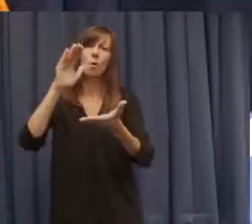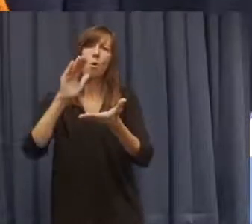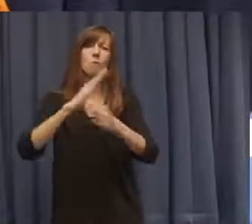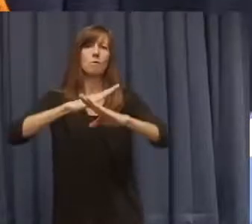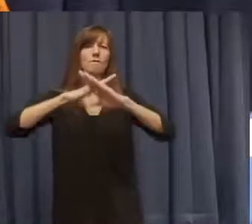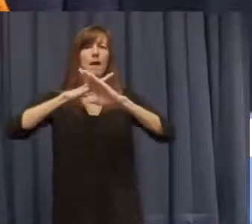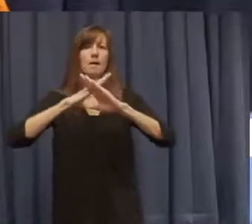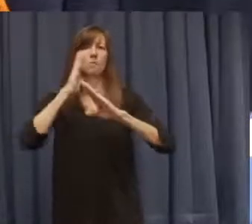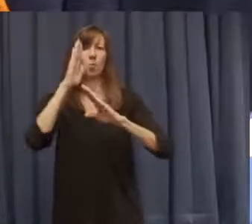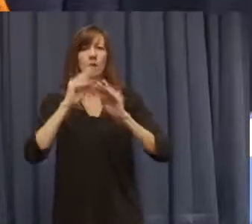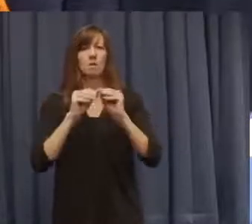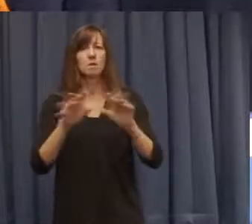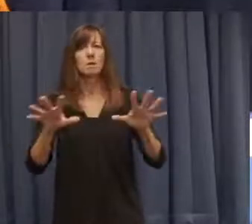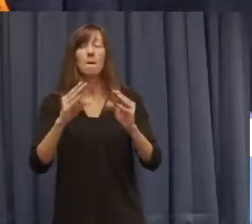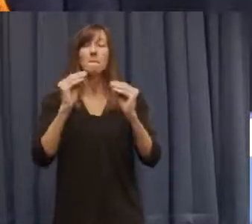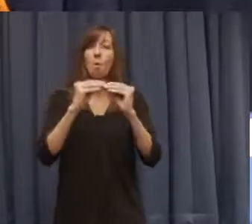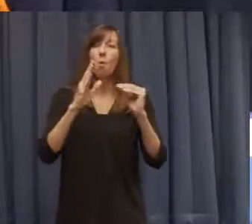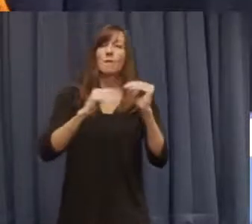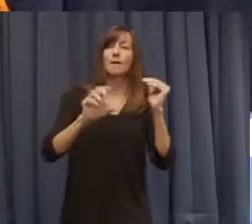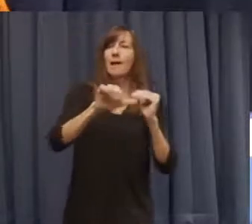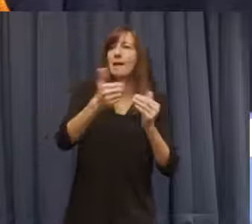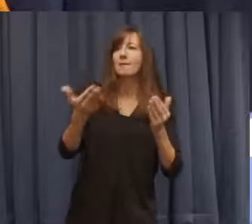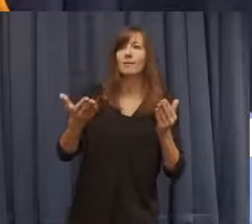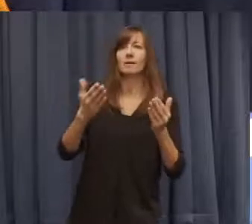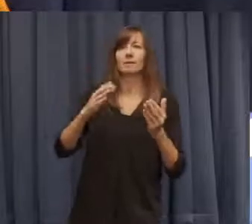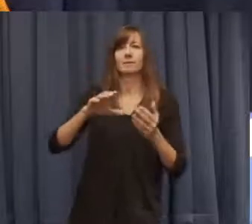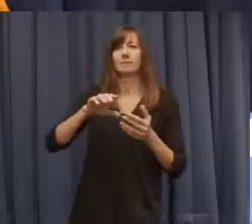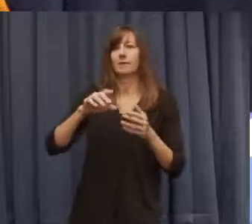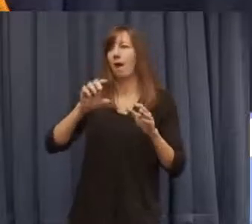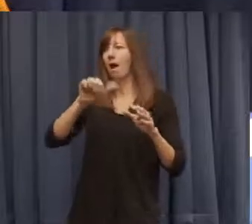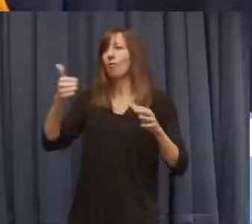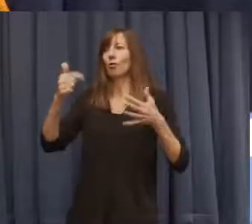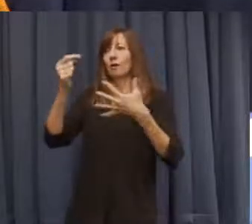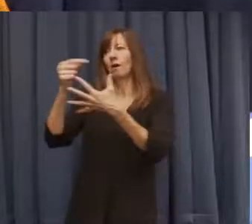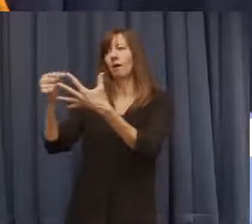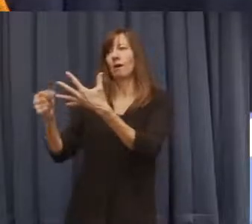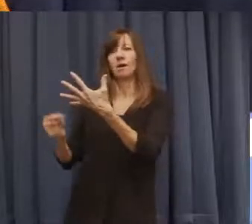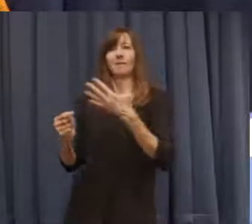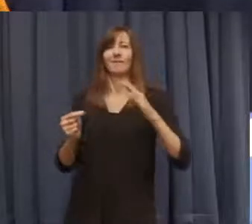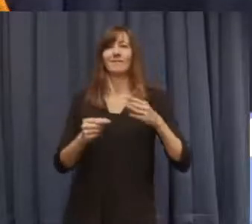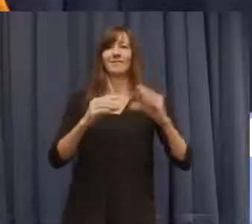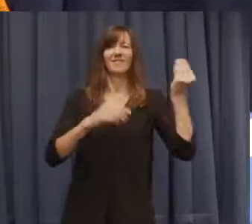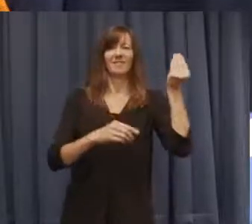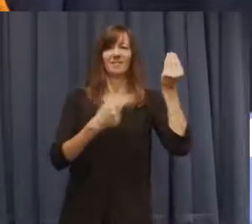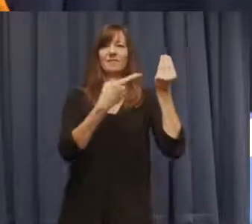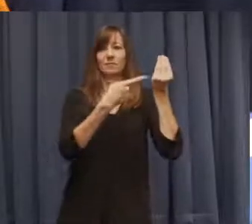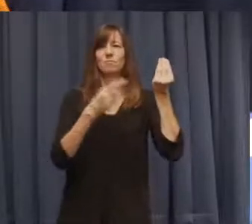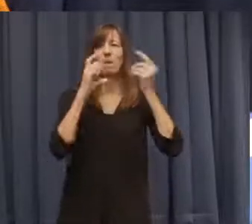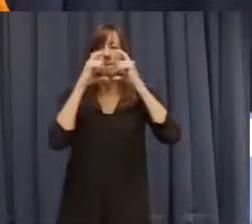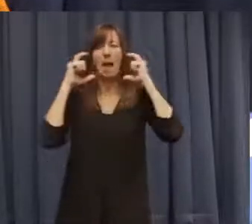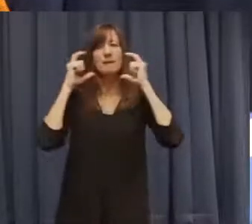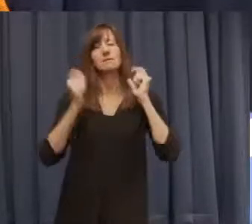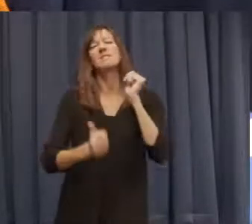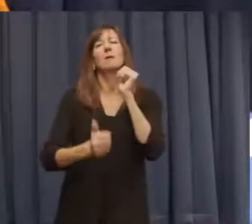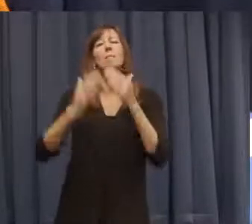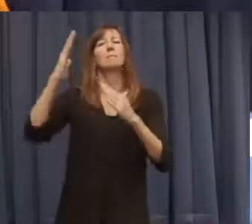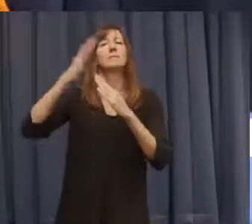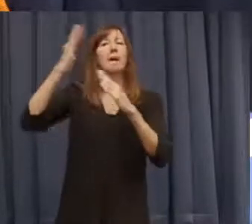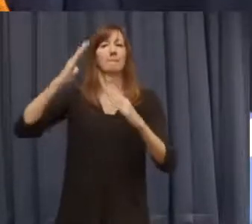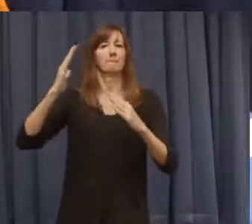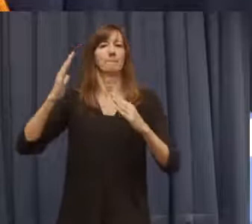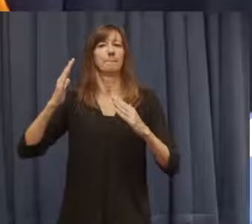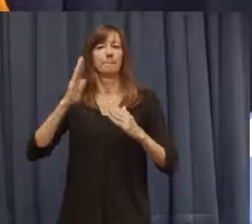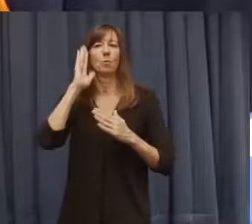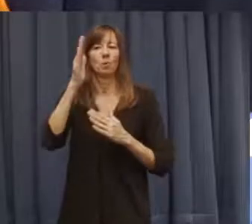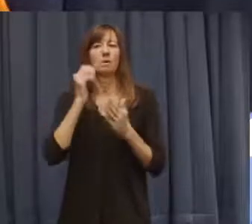really, my main goal today is to remind everyone of that, remind us that this is the moment to keep that